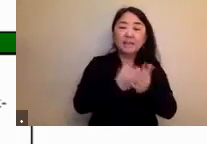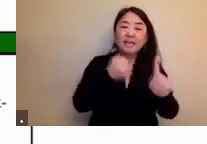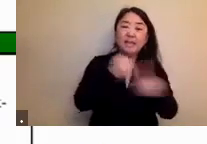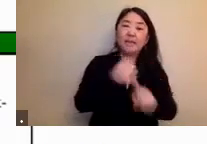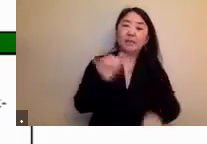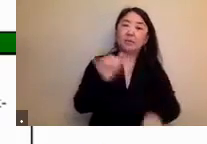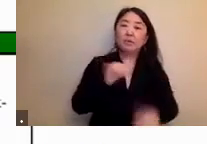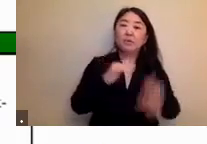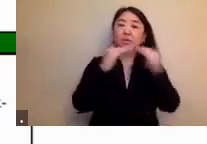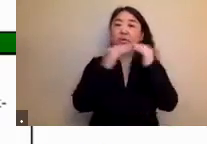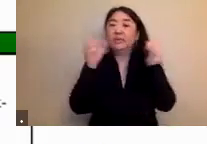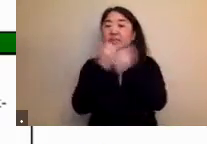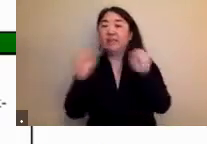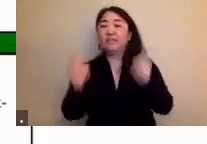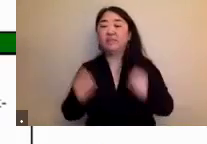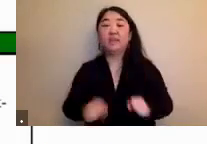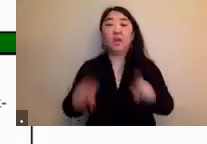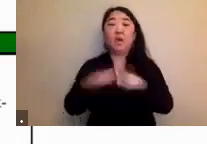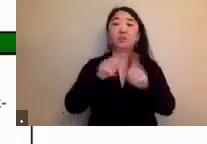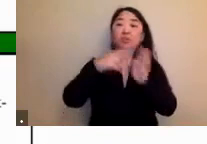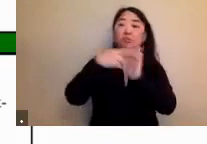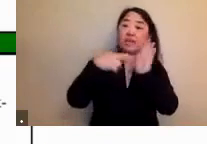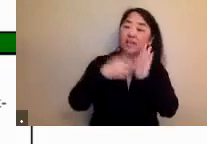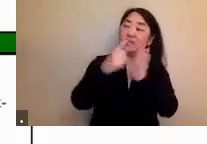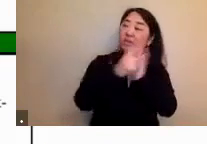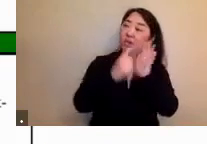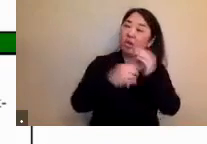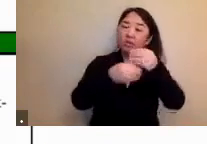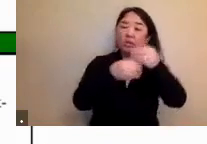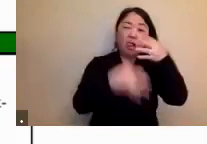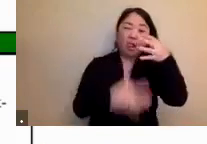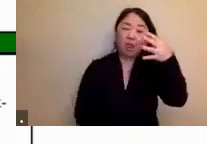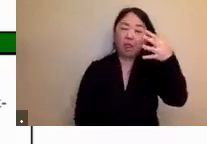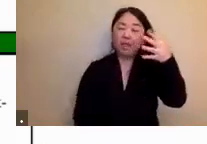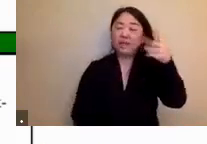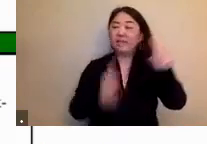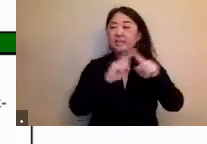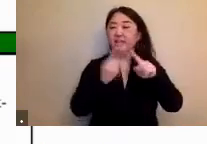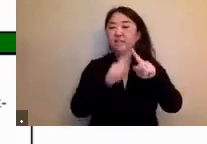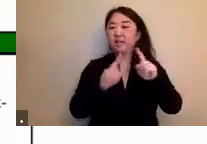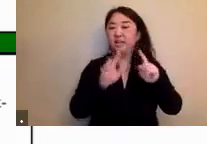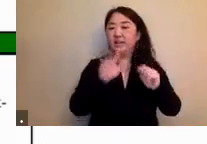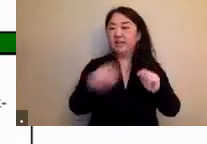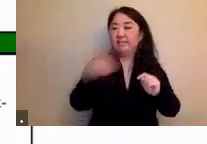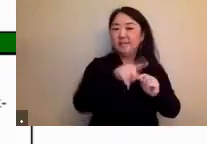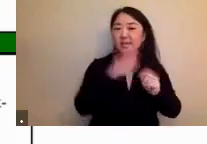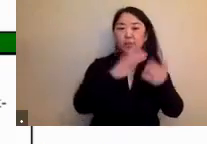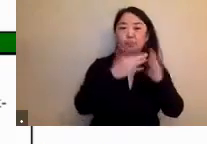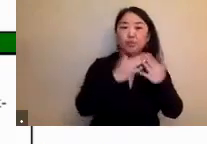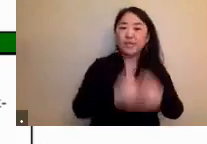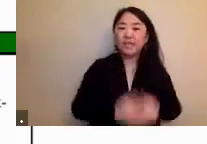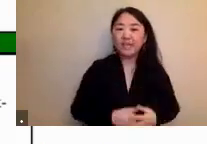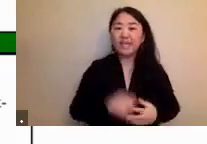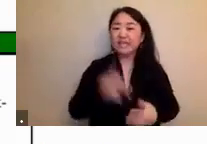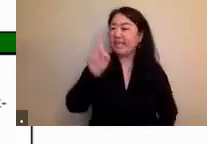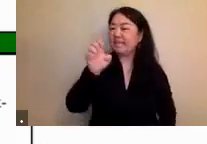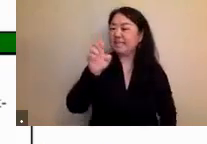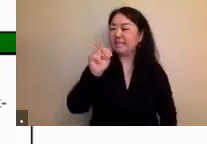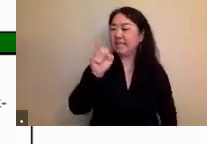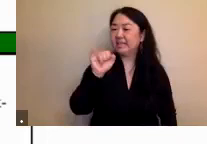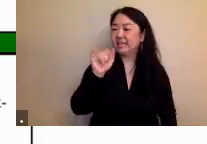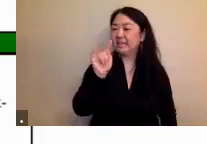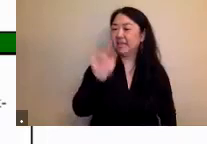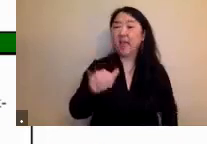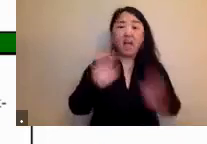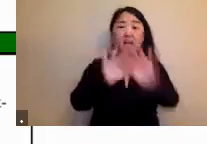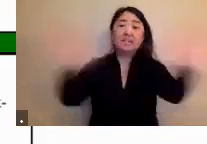at regulations and enforcements. We also look at the density to the measurement, the density of the communities. Obviously, if there's more